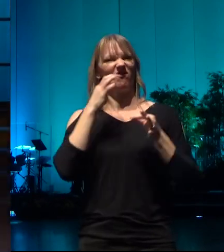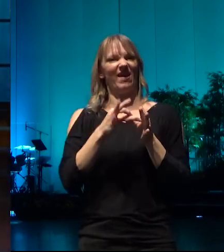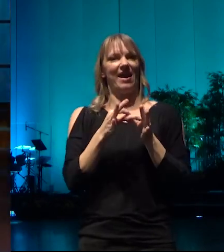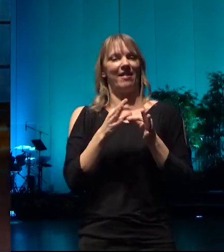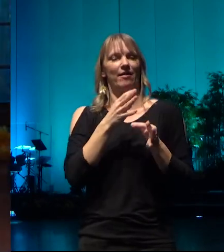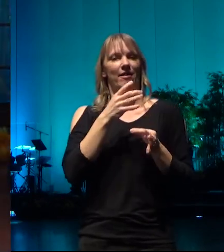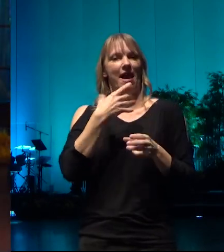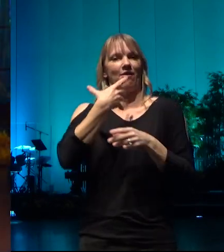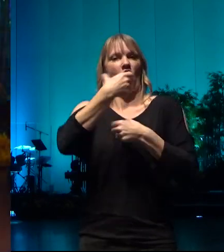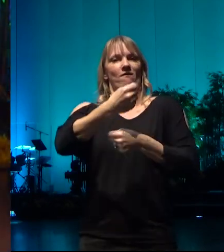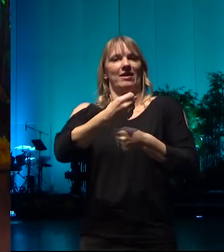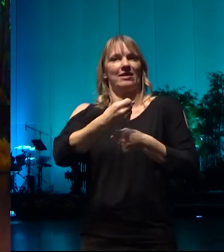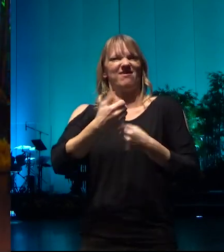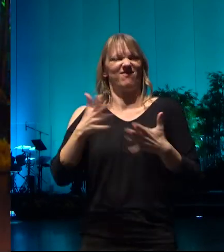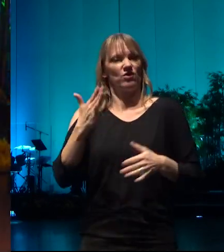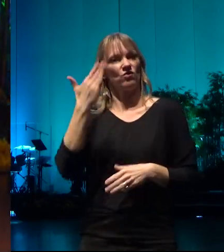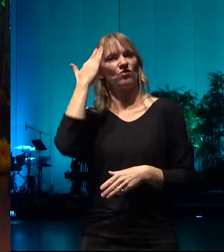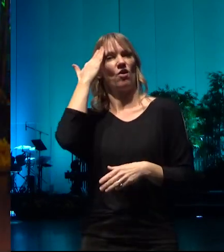It's in